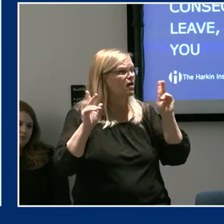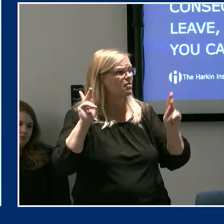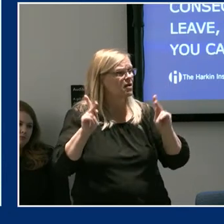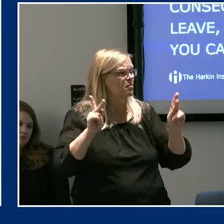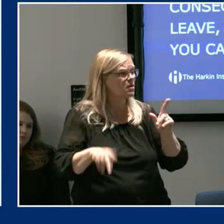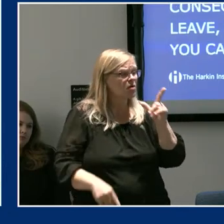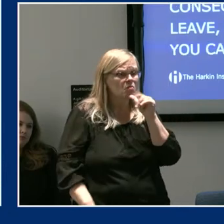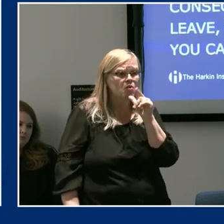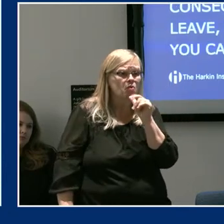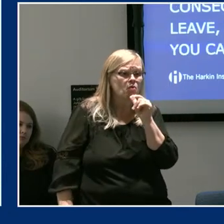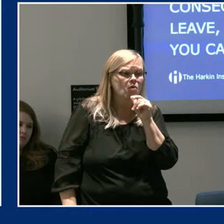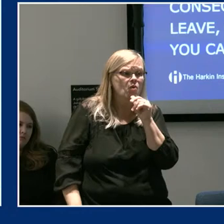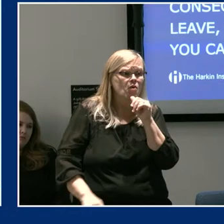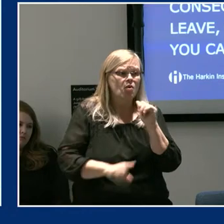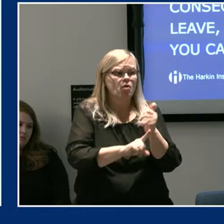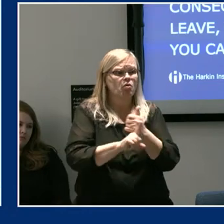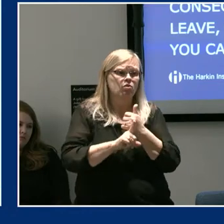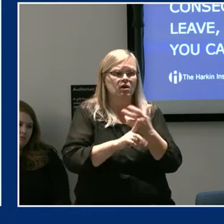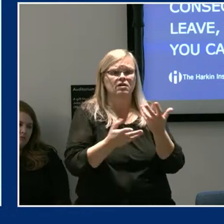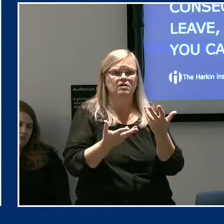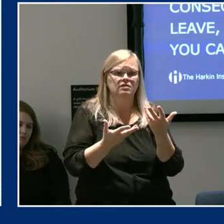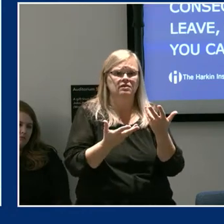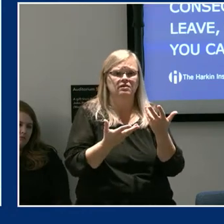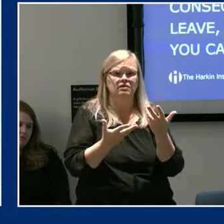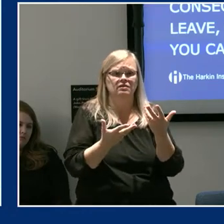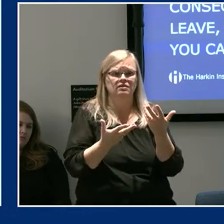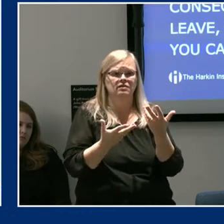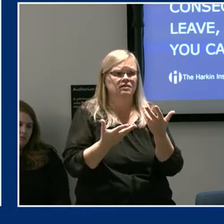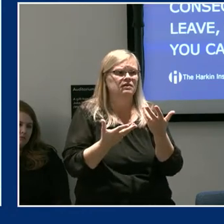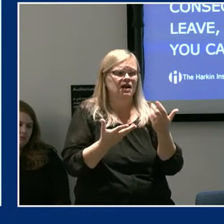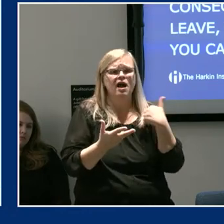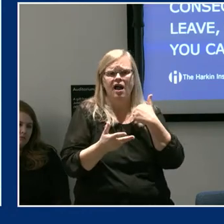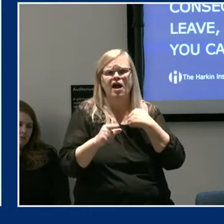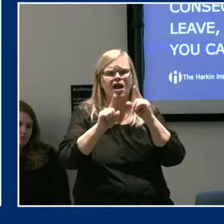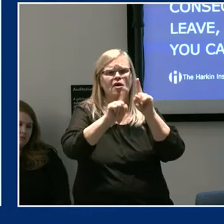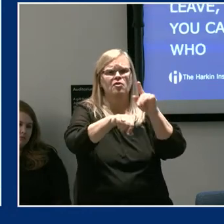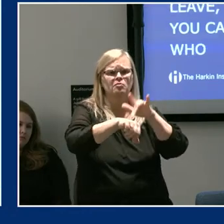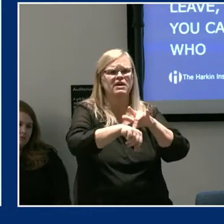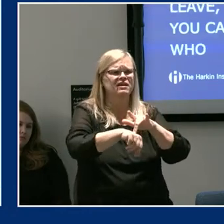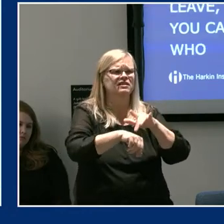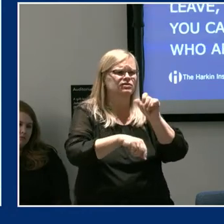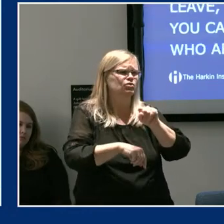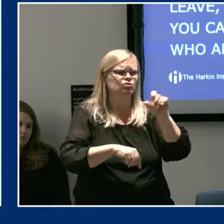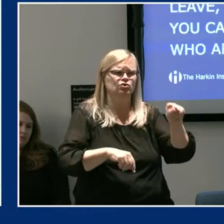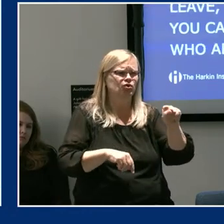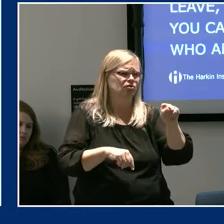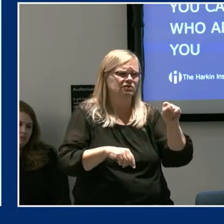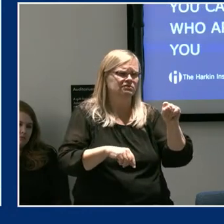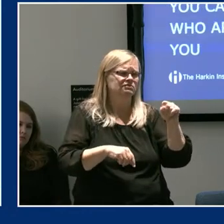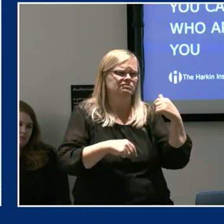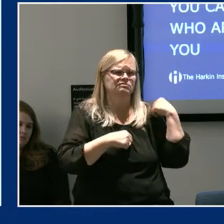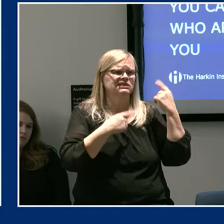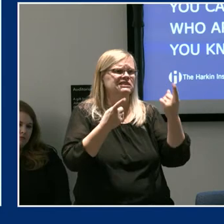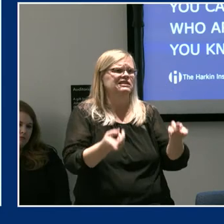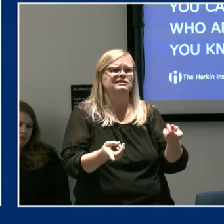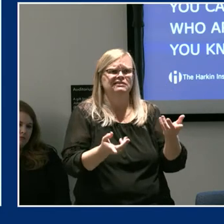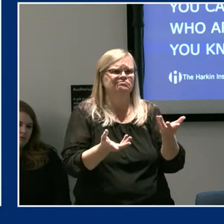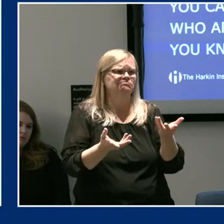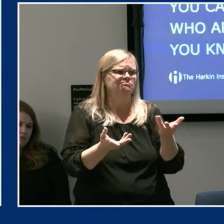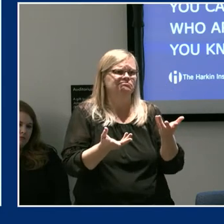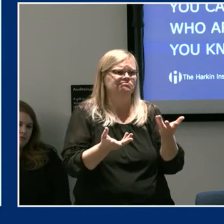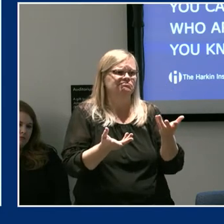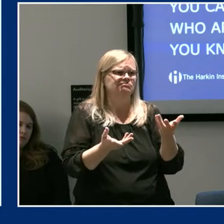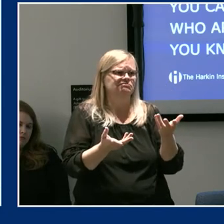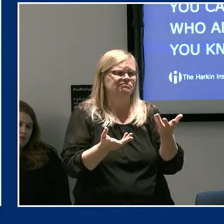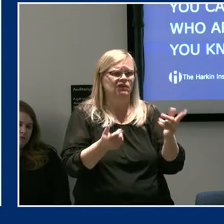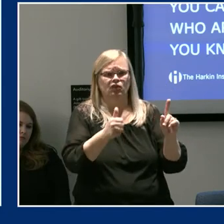who are very, you know, I've been at Social Security since the